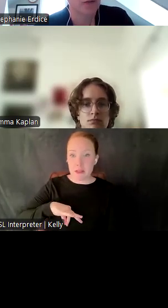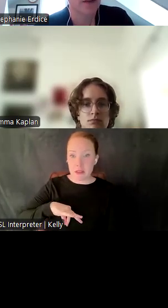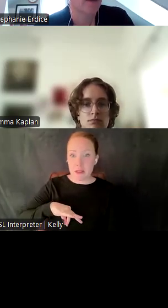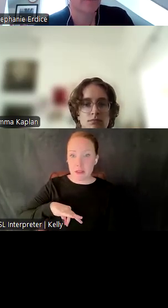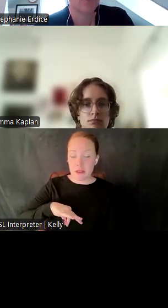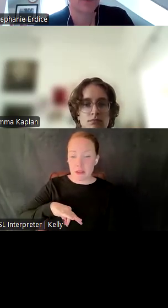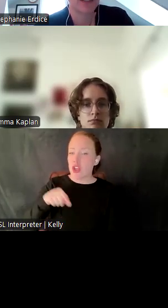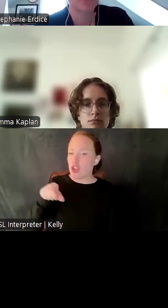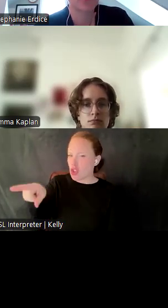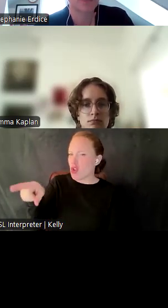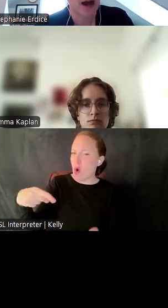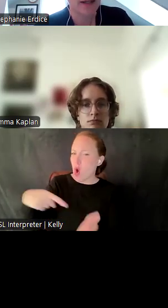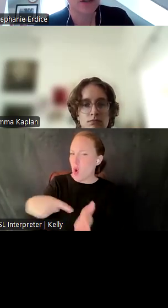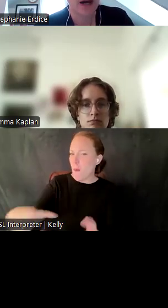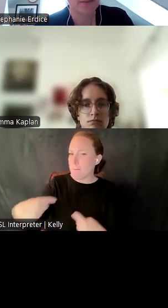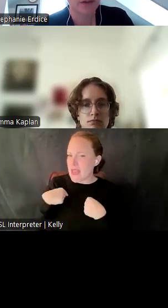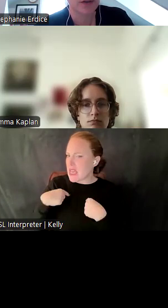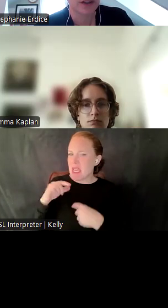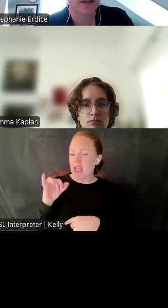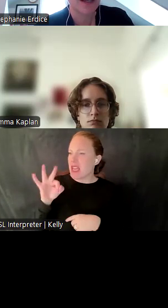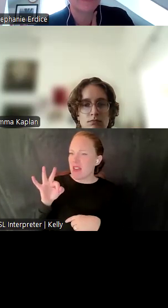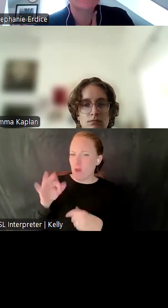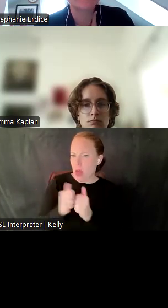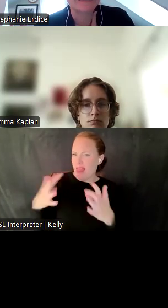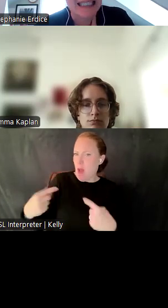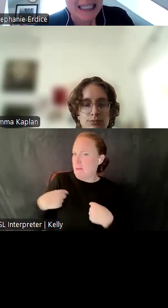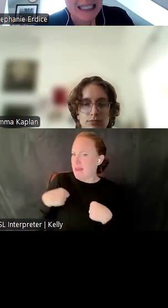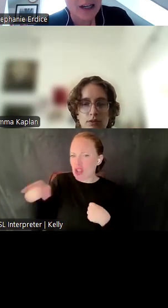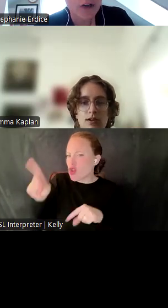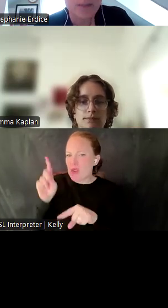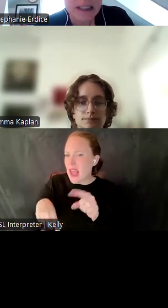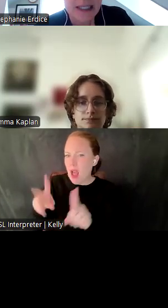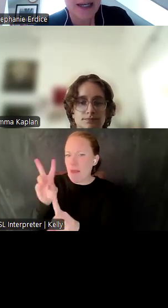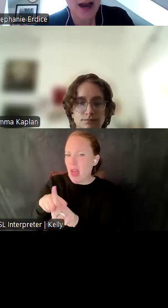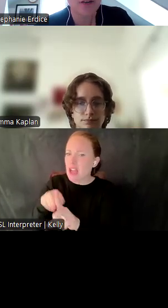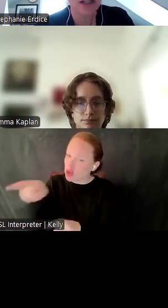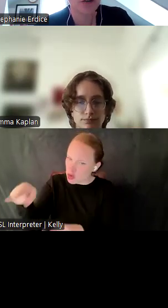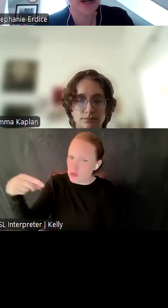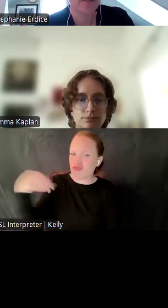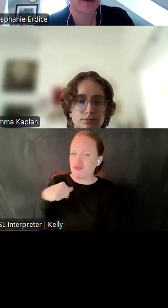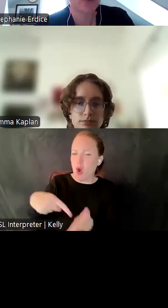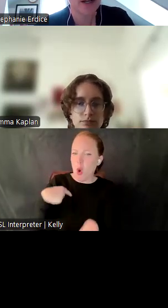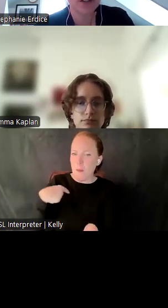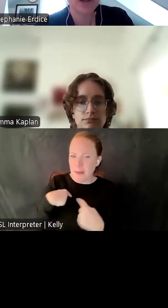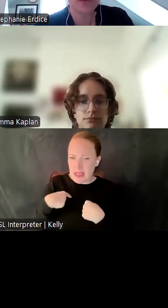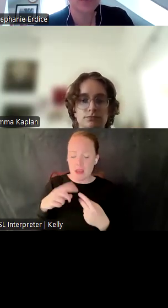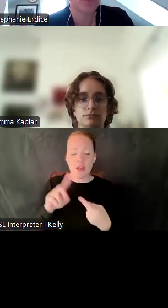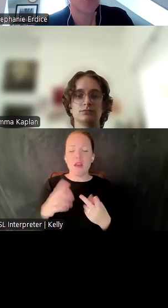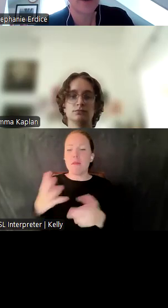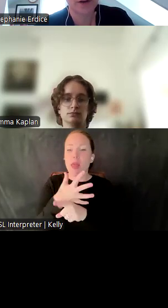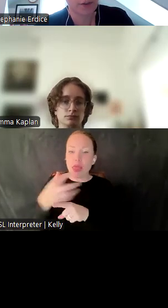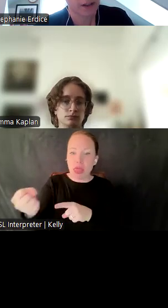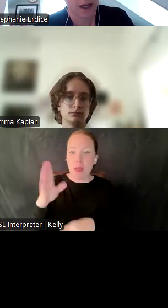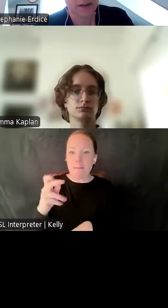them because without them they wouldn't have been able to apply. So absolutely. Deleting or depleting accounts and creating bad credit